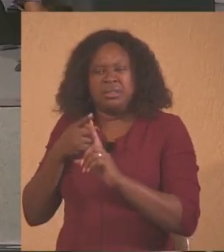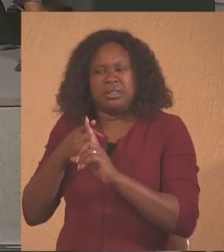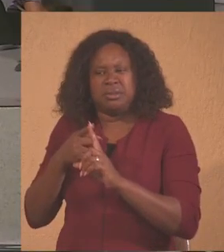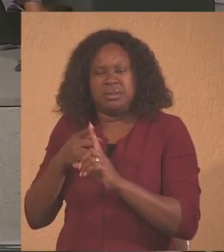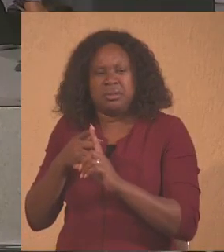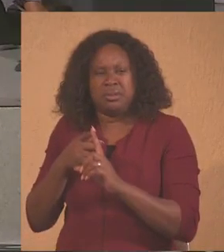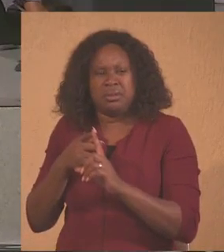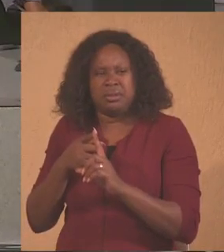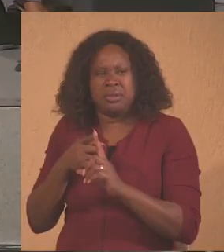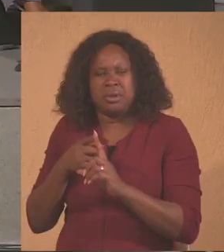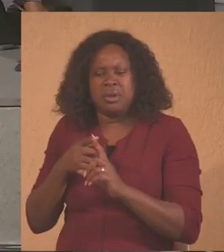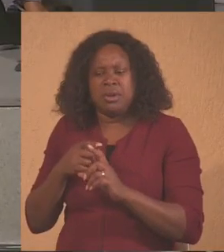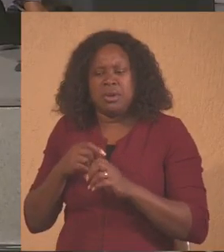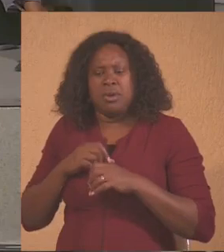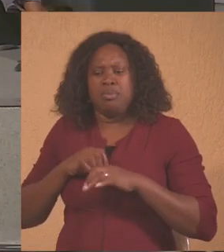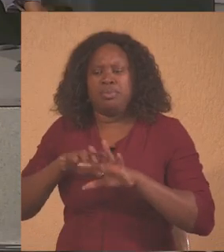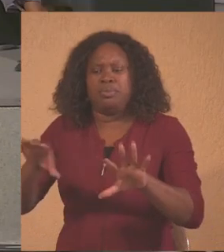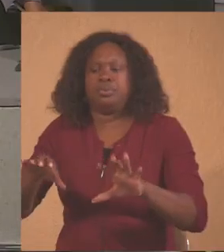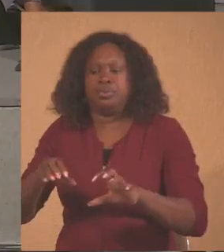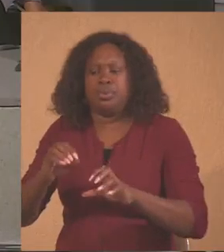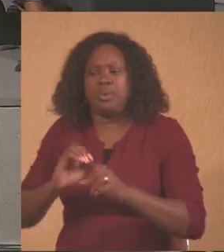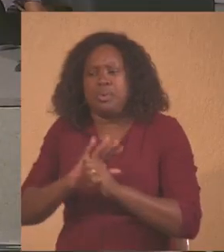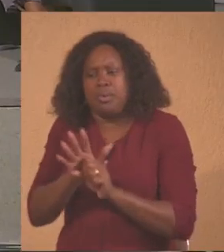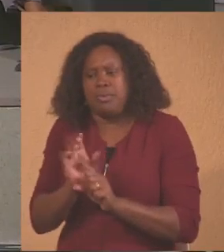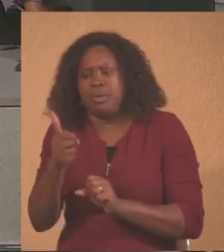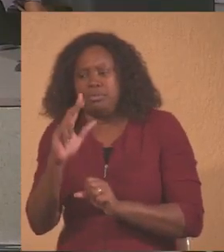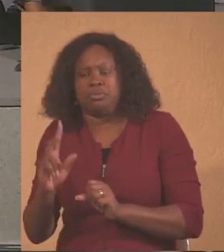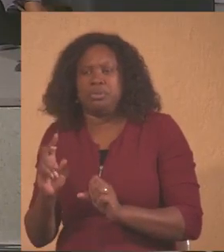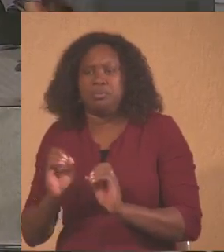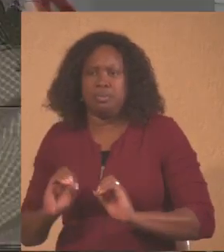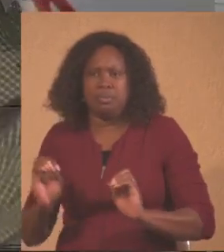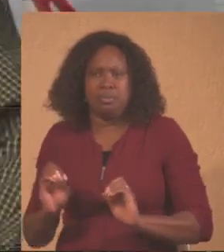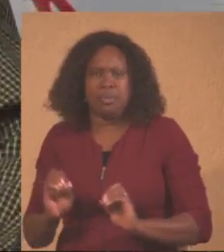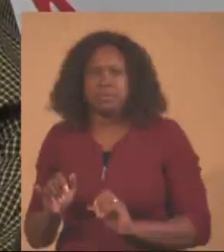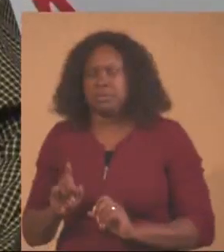on the virus should you have it to other people? Thank you very much.